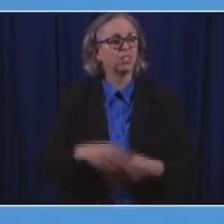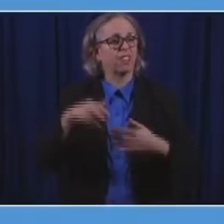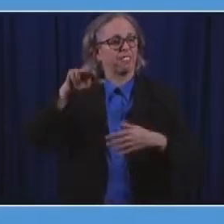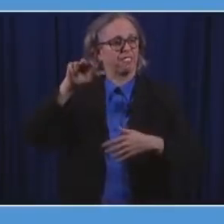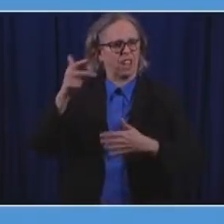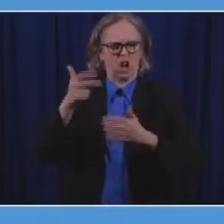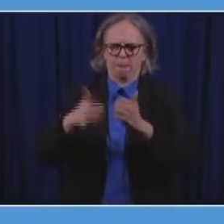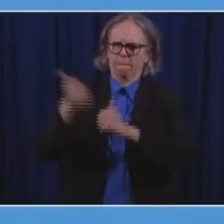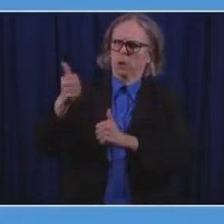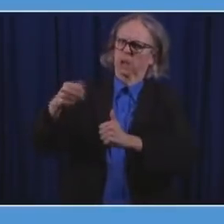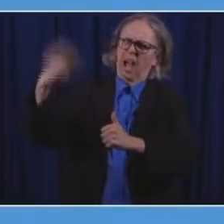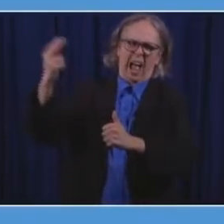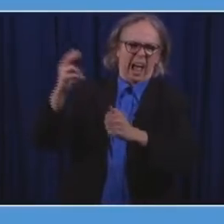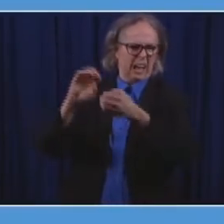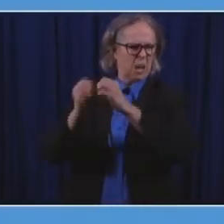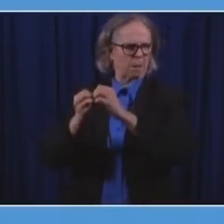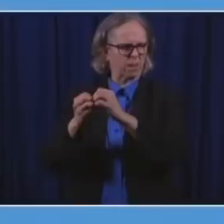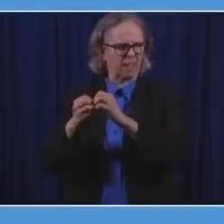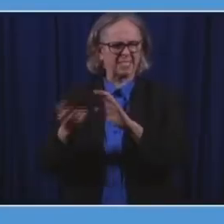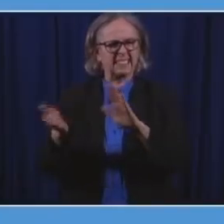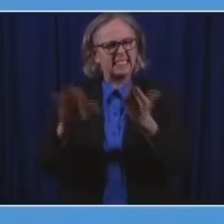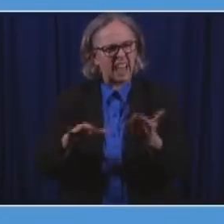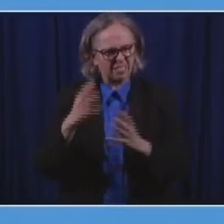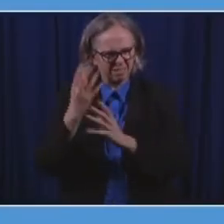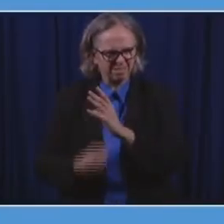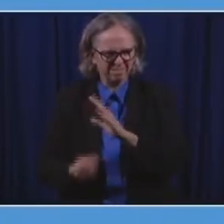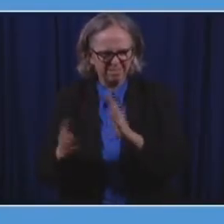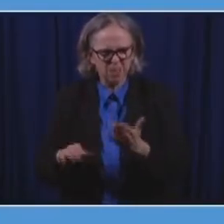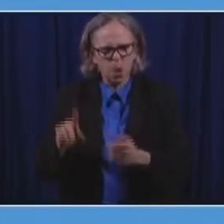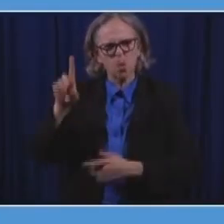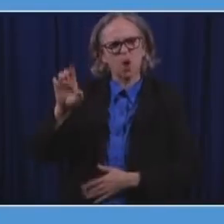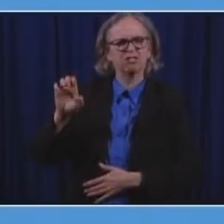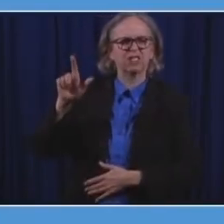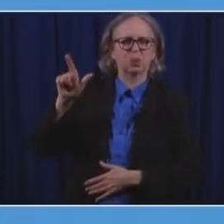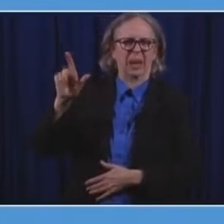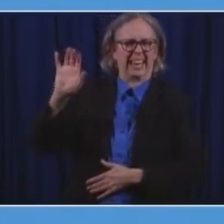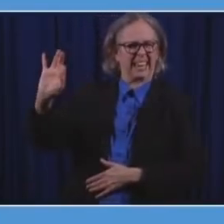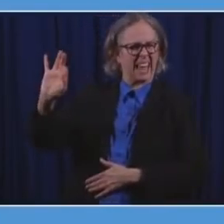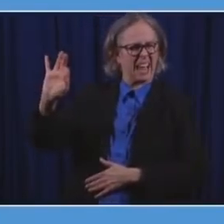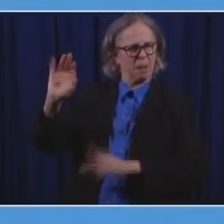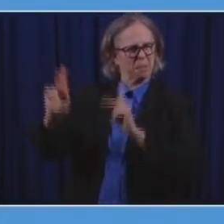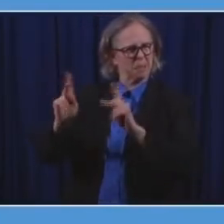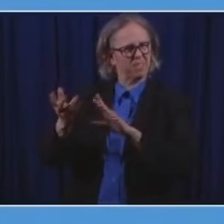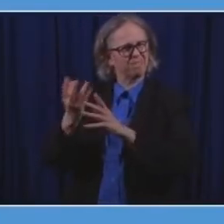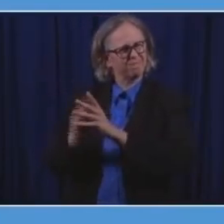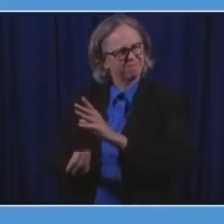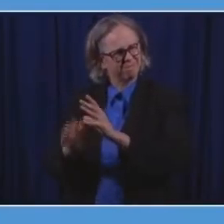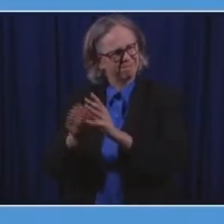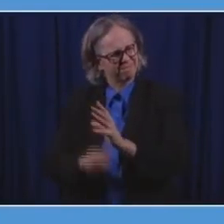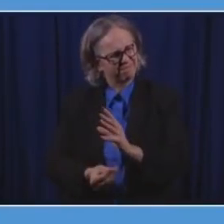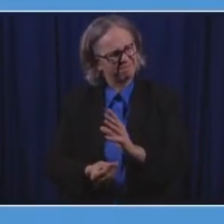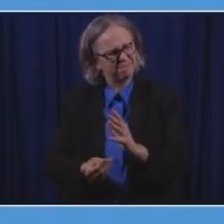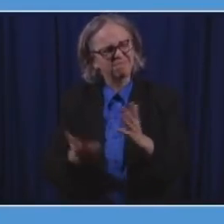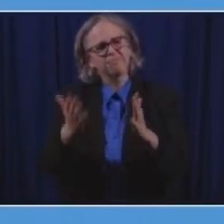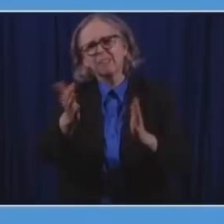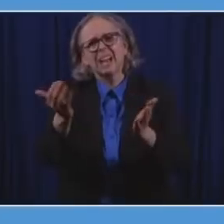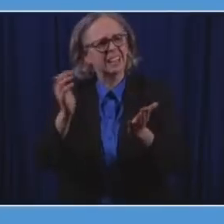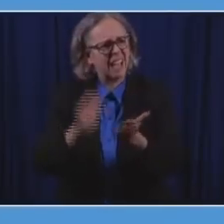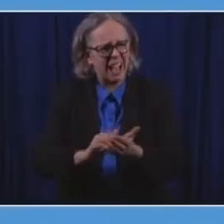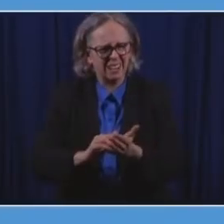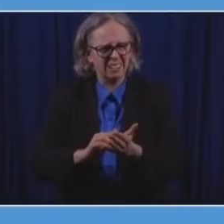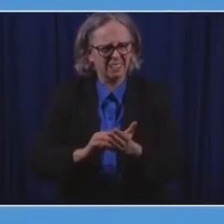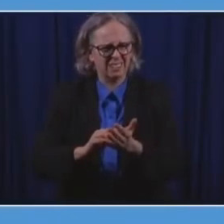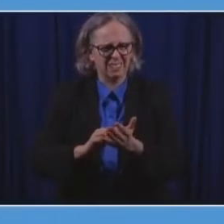for deaths reported at 129. Again, we will point out that these are not deaths that have